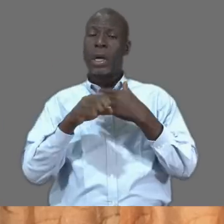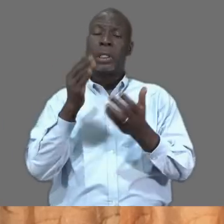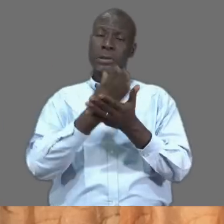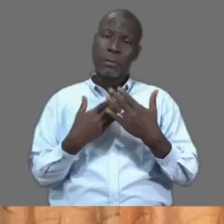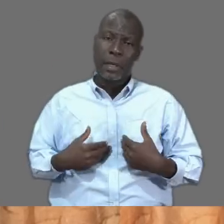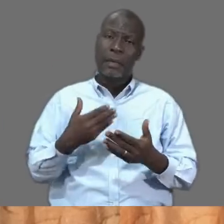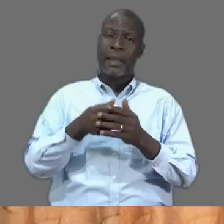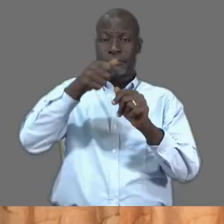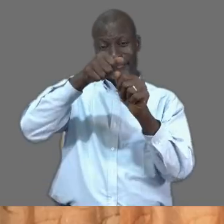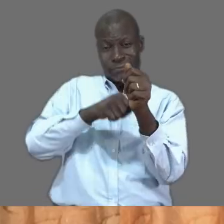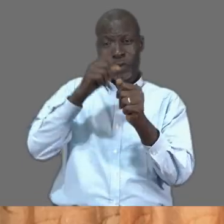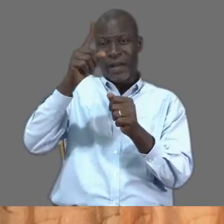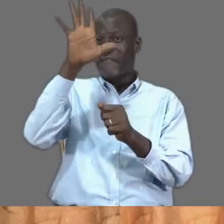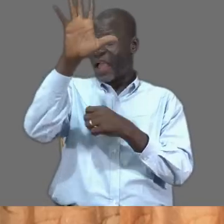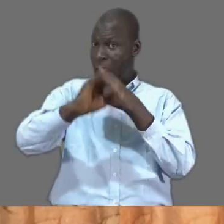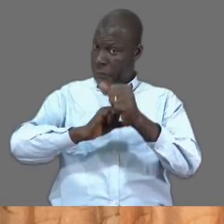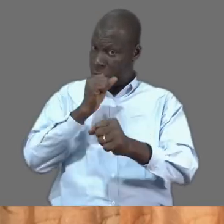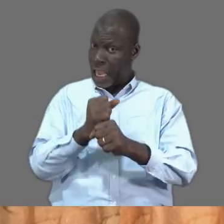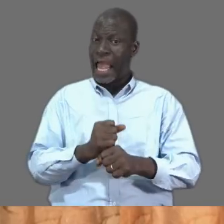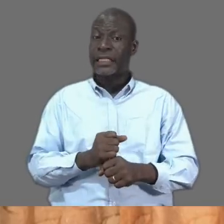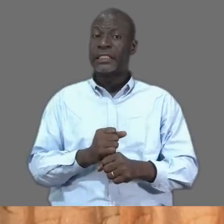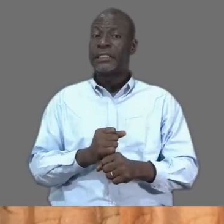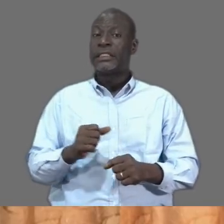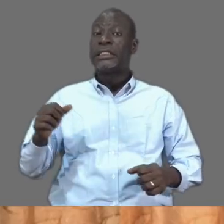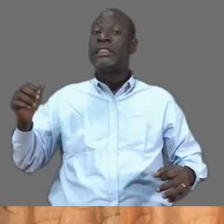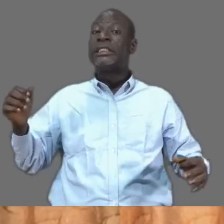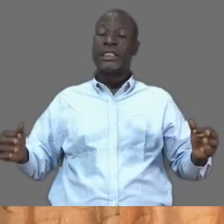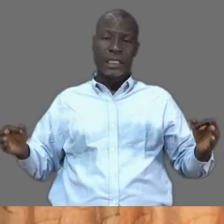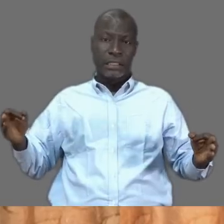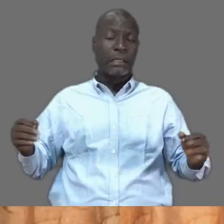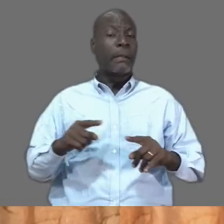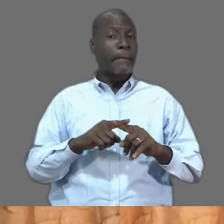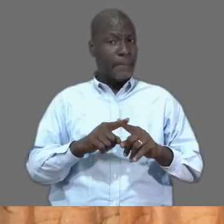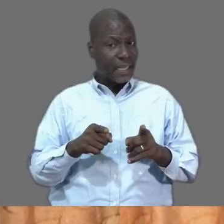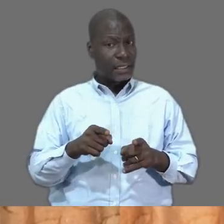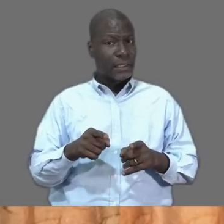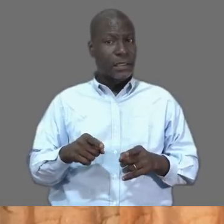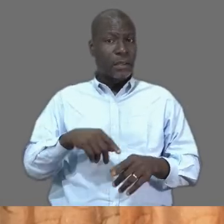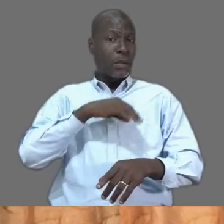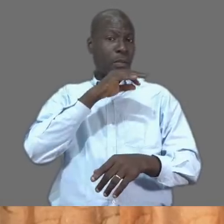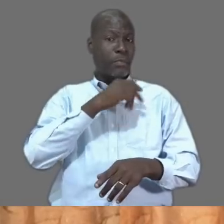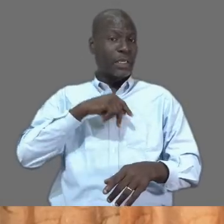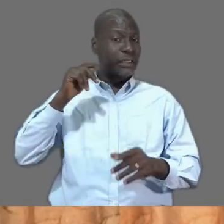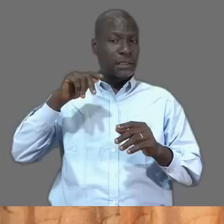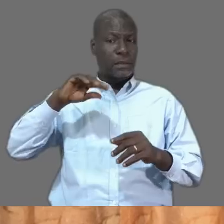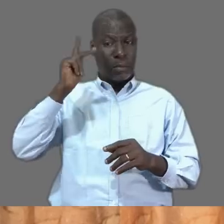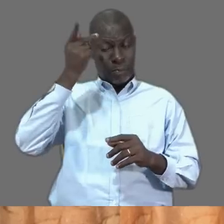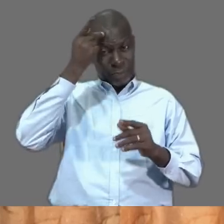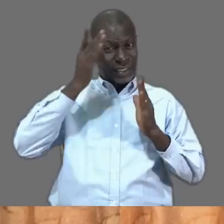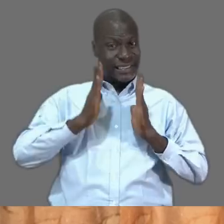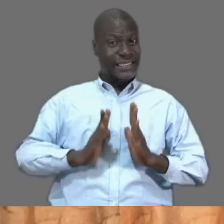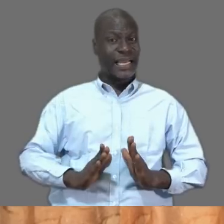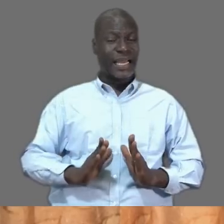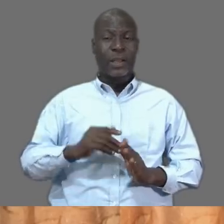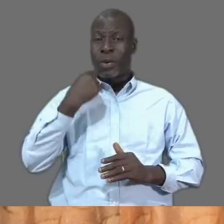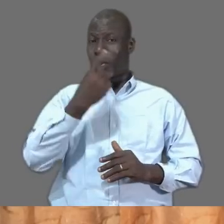baku, umano kumu infienu. Na politician ya no, awo di billions no. Okumu ahen. Who are my